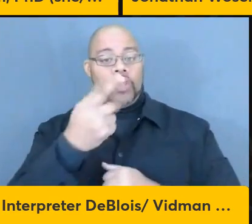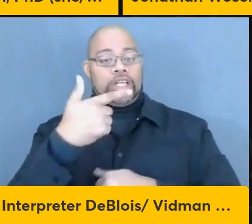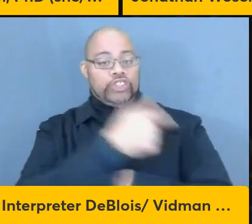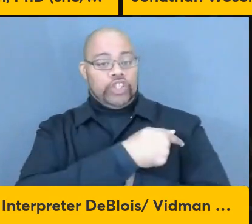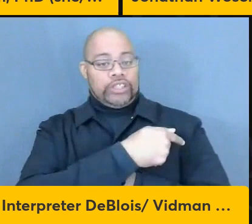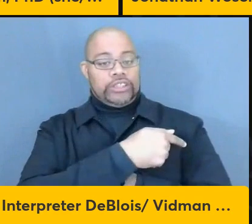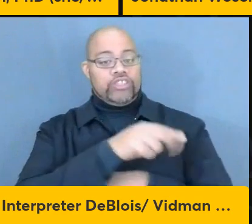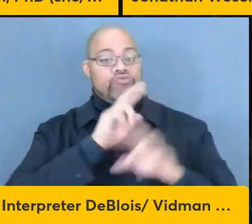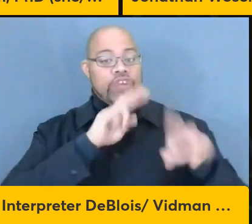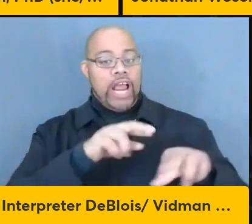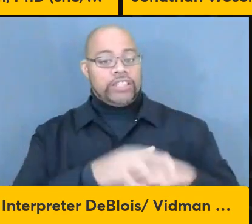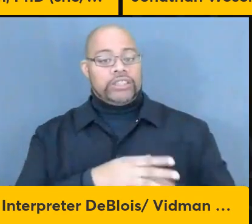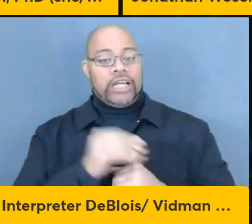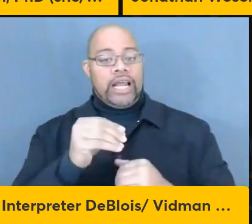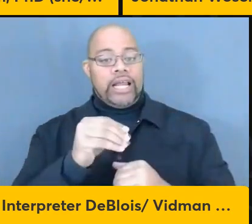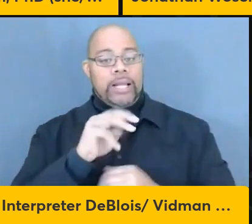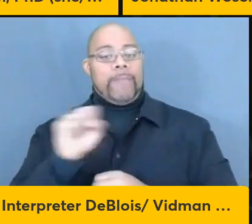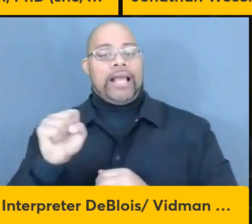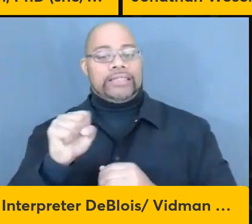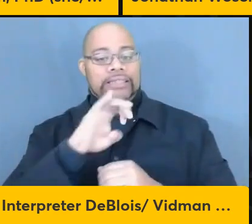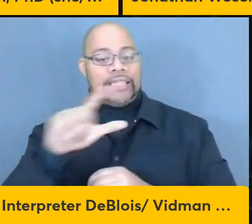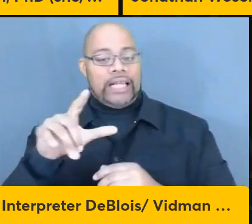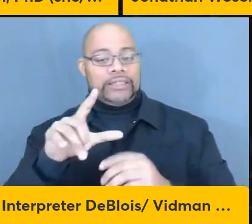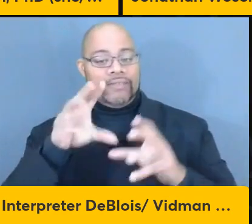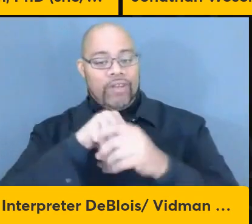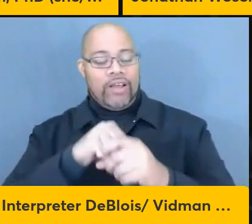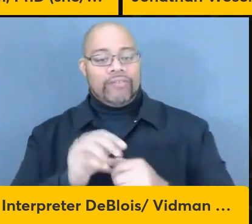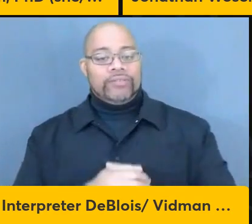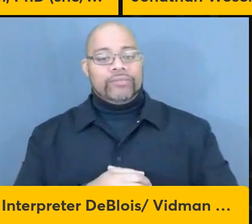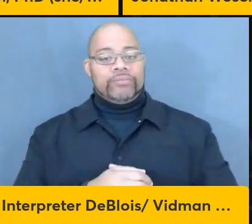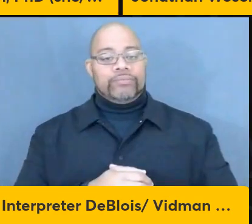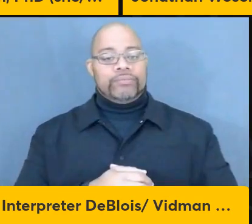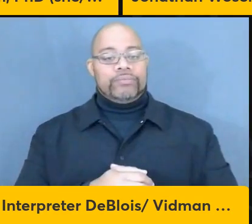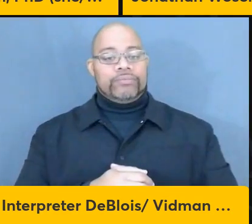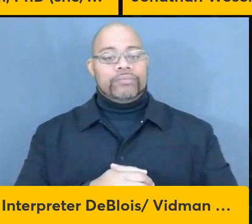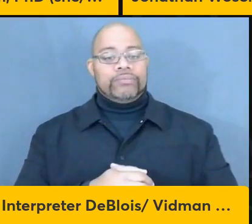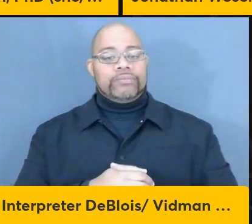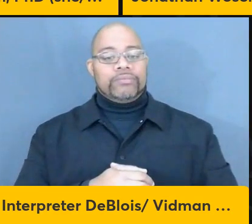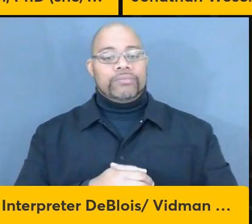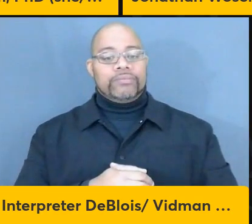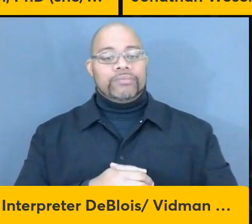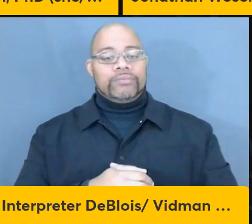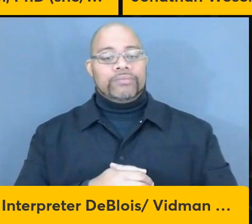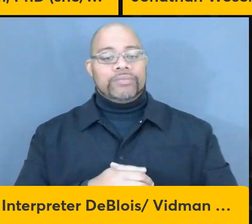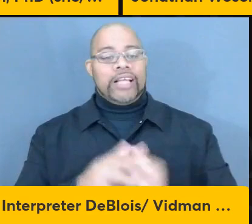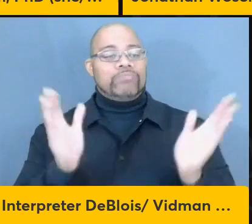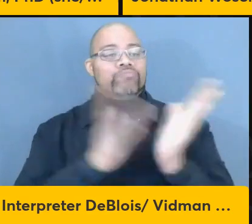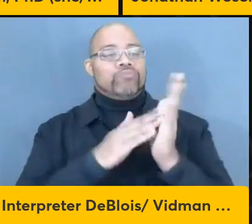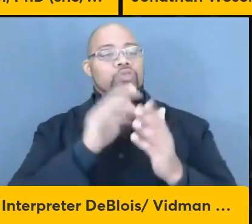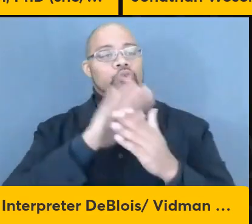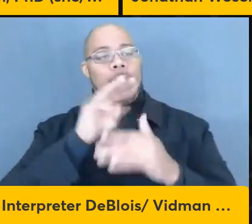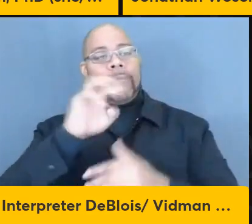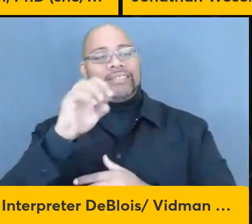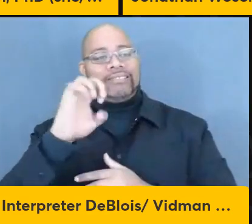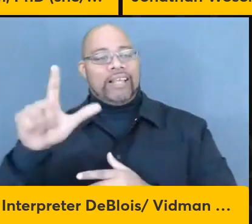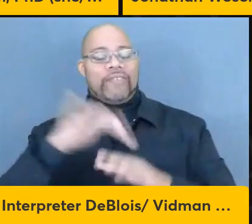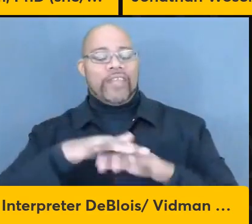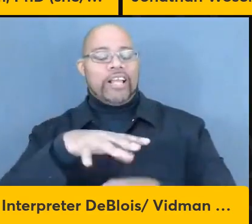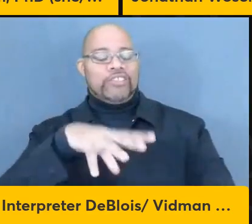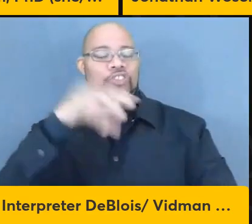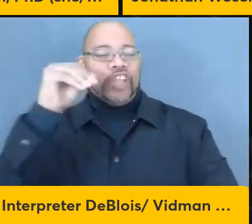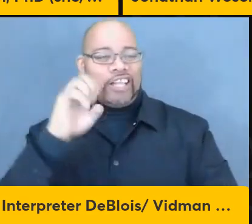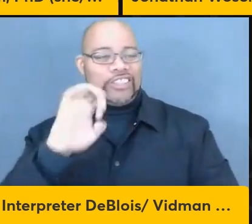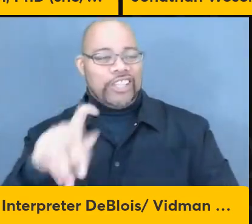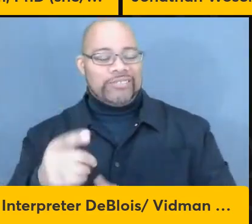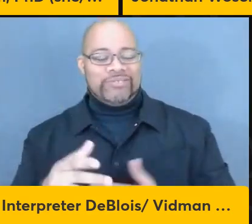site reactions and the mast cells that are involved. Shout out to mast cells. They suck. And I know. Starting the violence